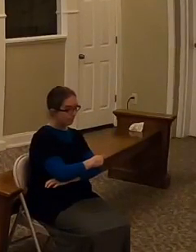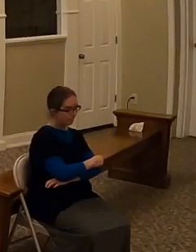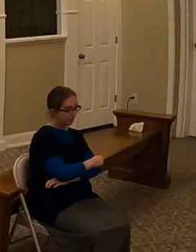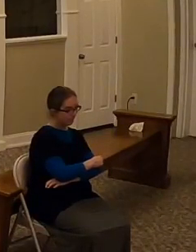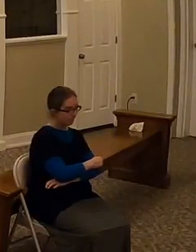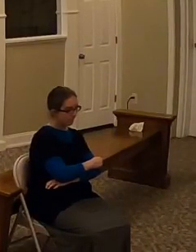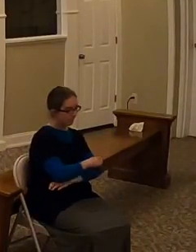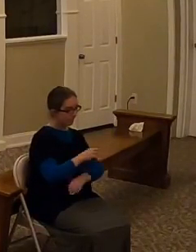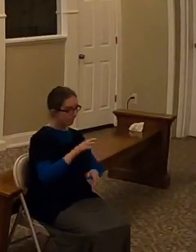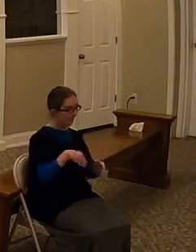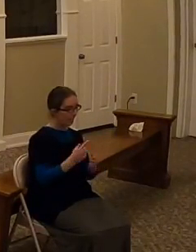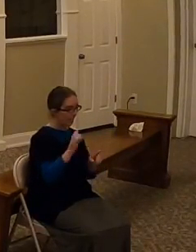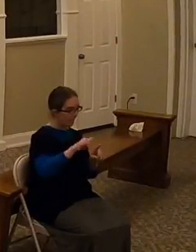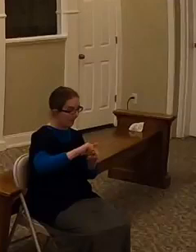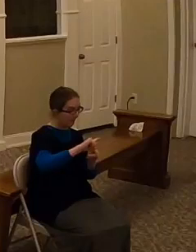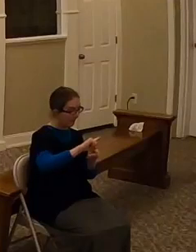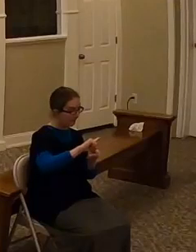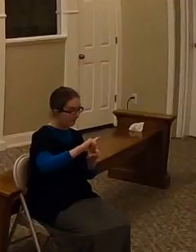Every month.